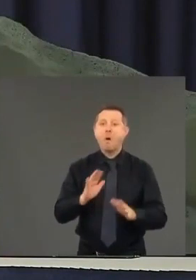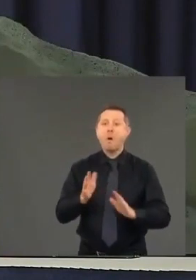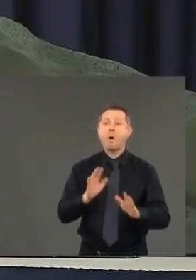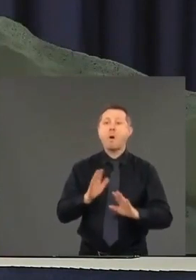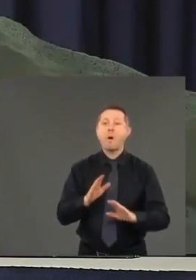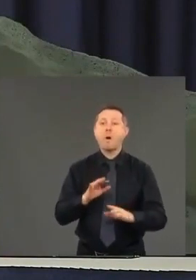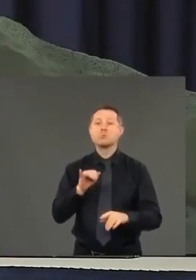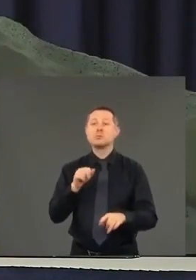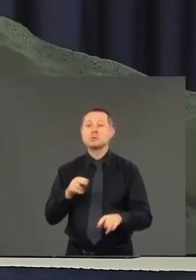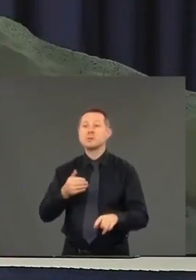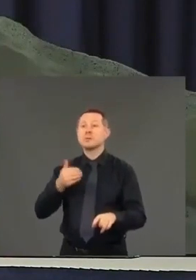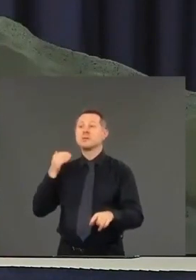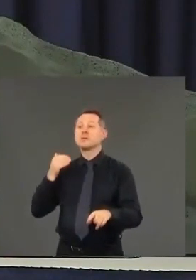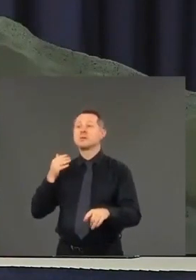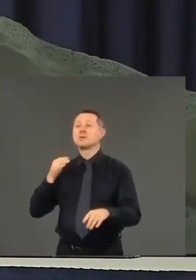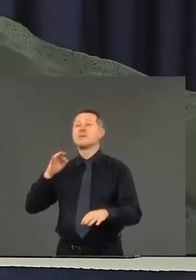February.